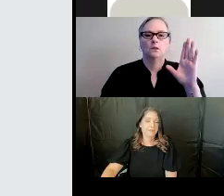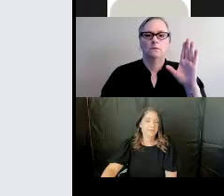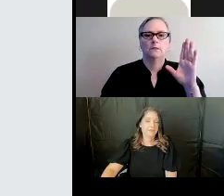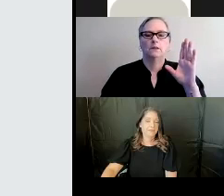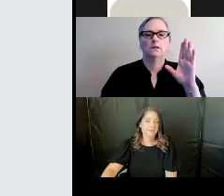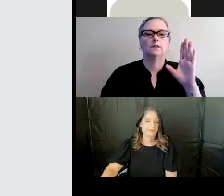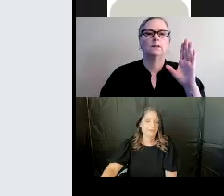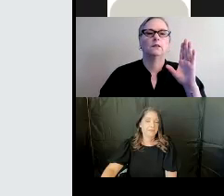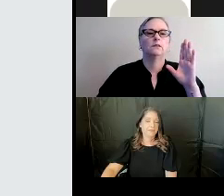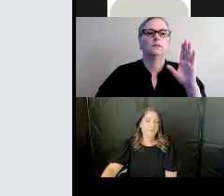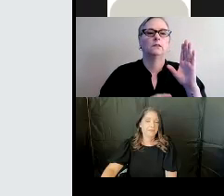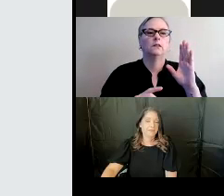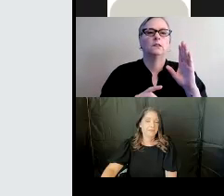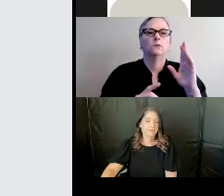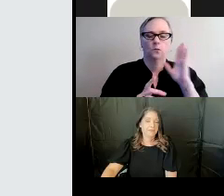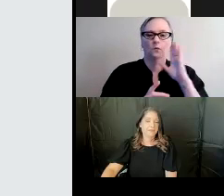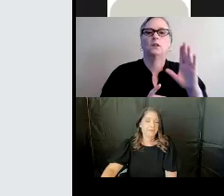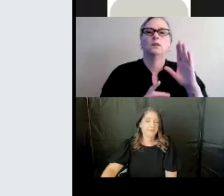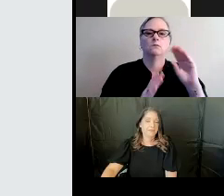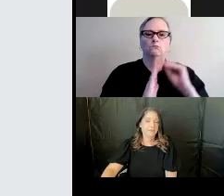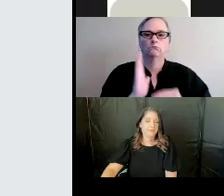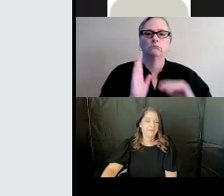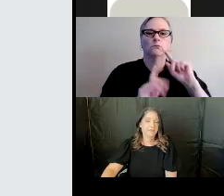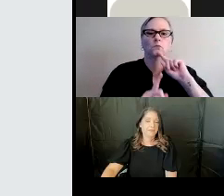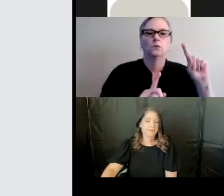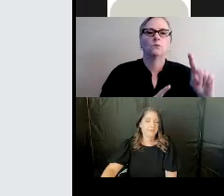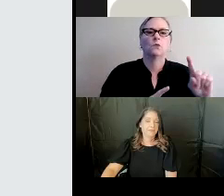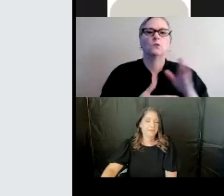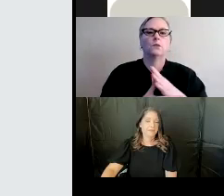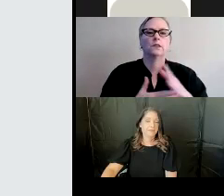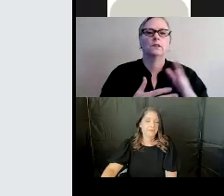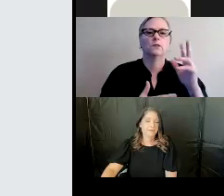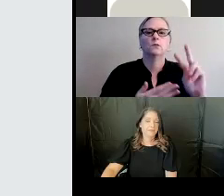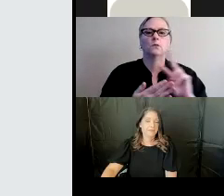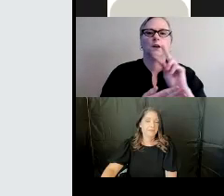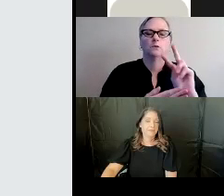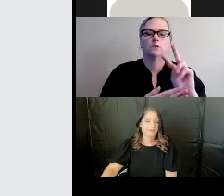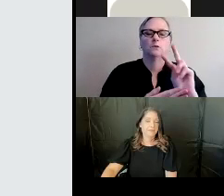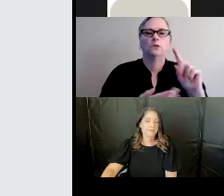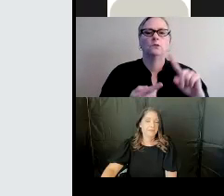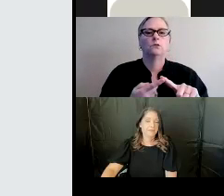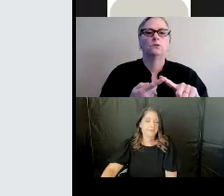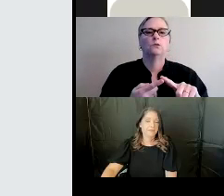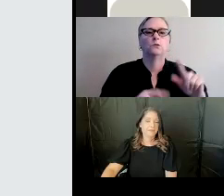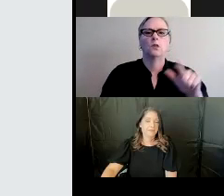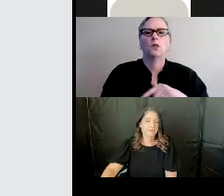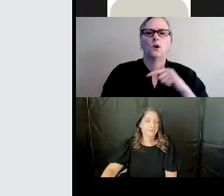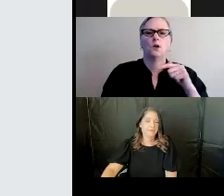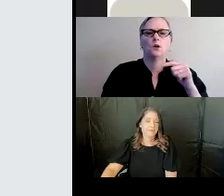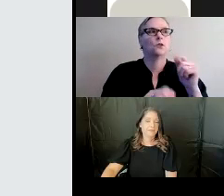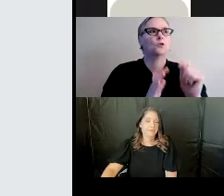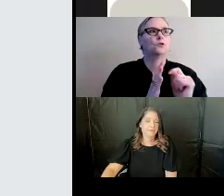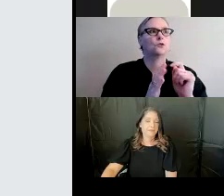SOC 341 will be made to within 2 hours to the long-term care ombudsman and law